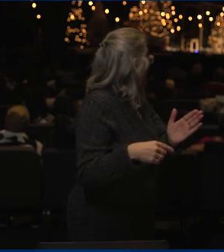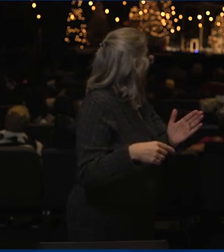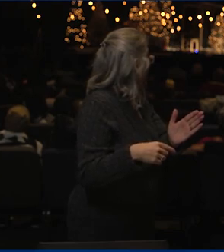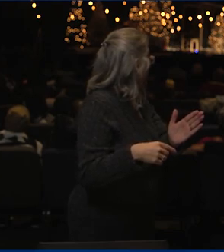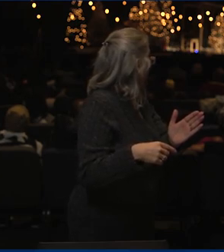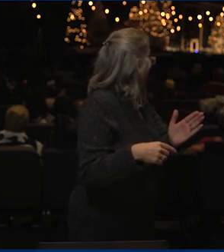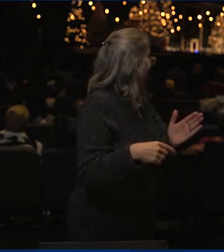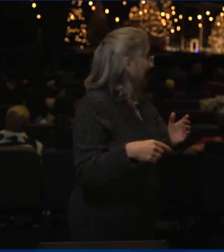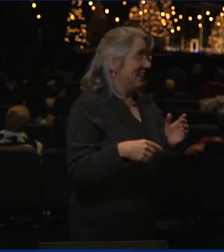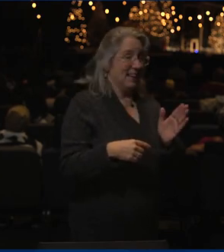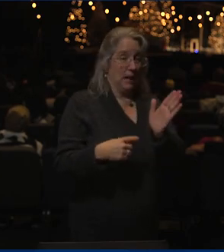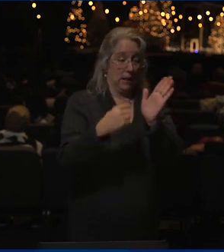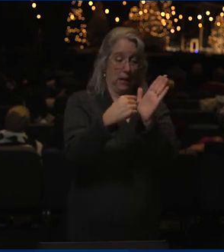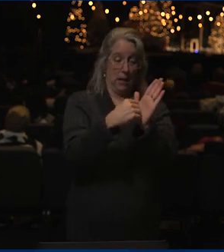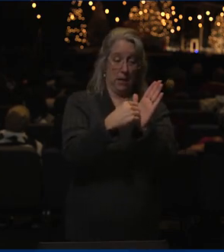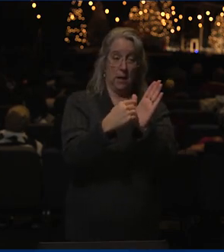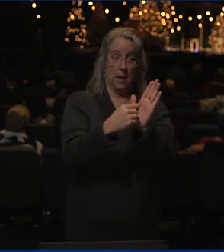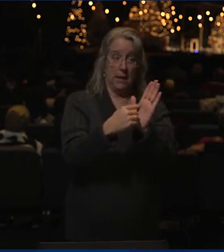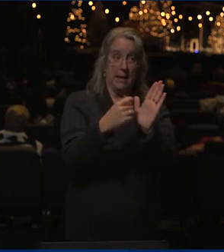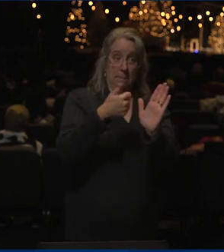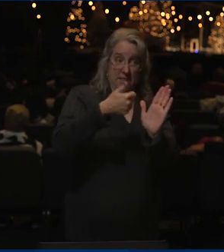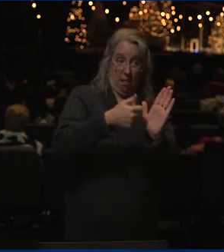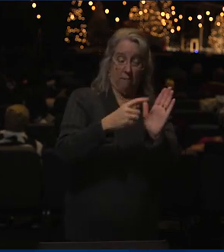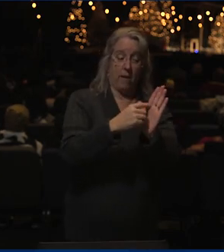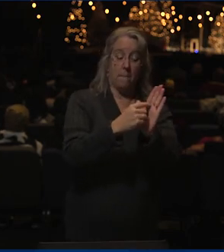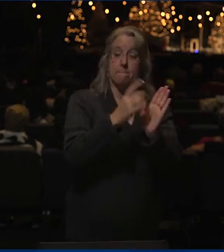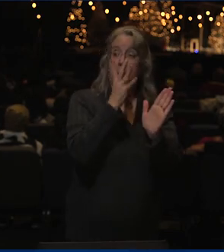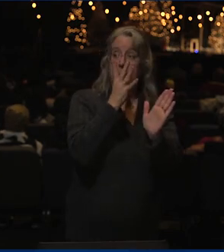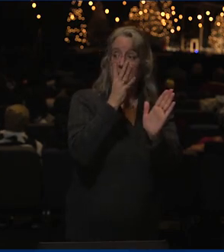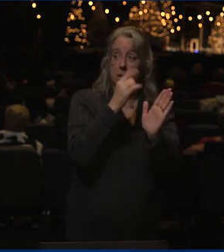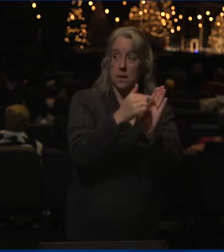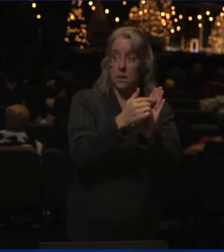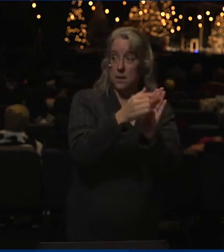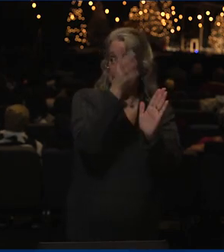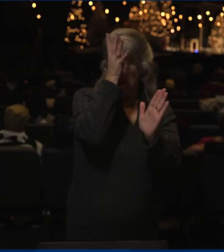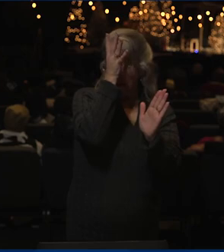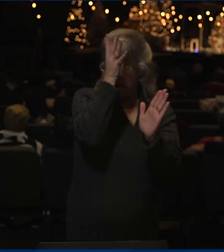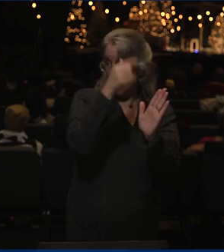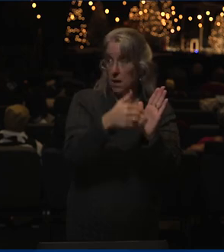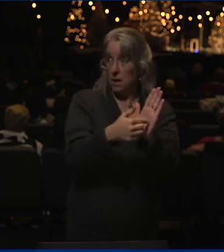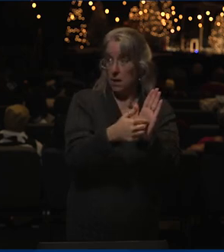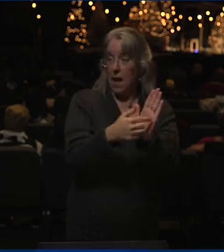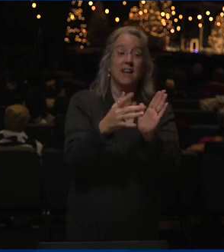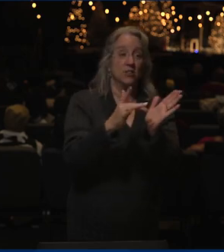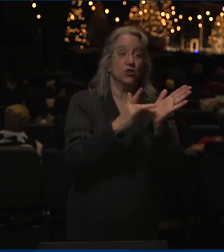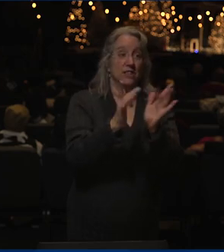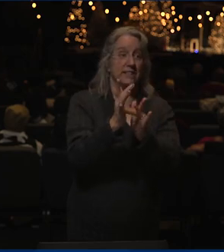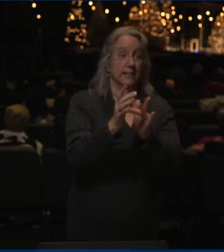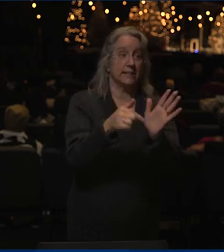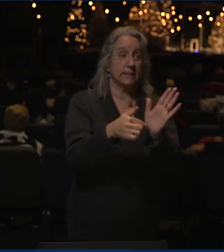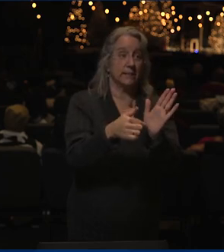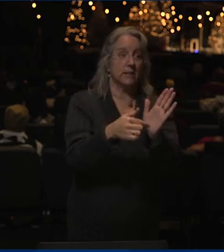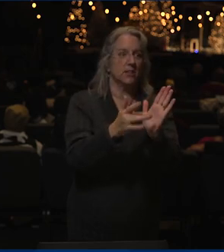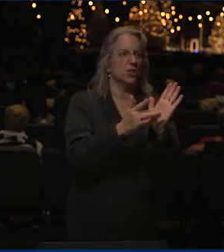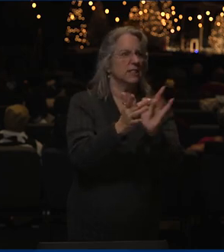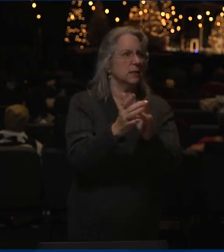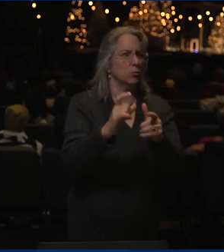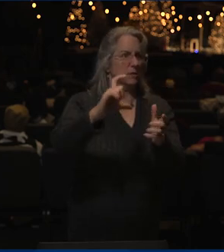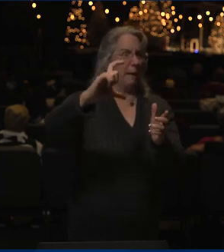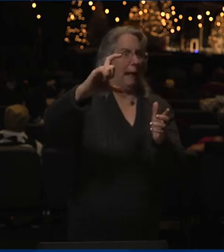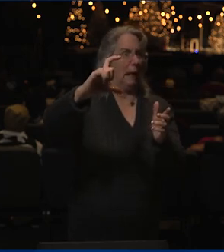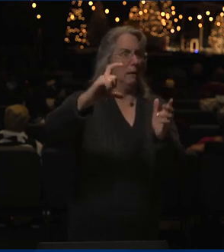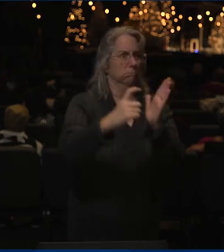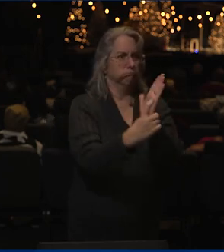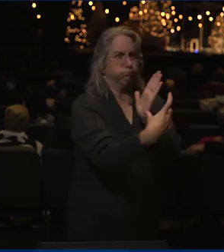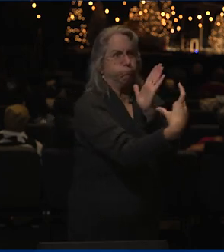But there's him, there's mommy, there's daddy, wait, that's him, and here's Jesus. Jesus loomed large in his life.